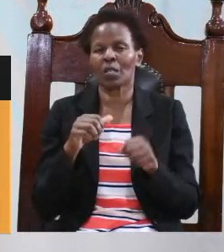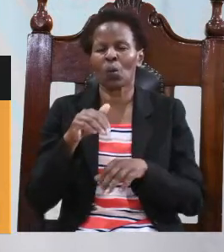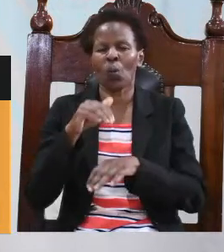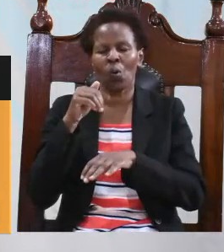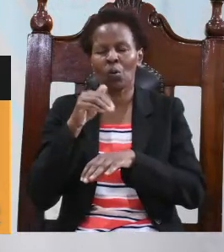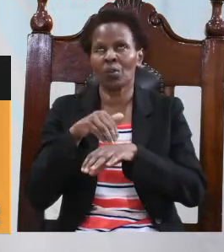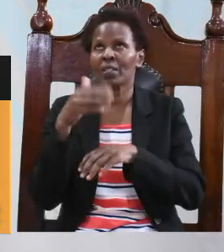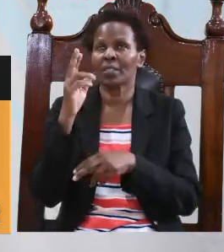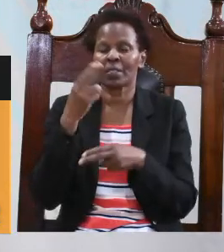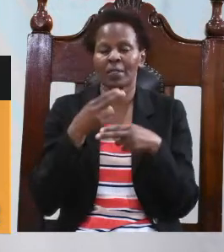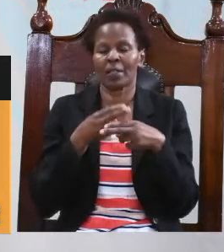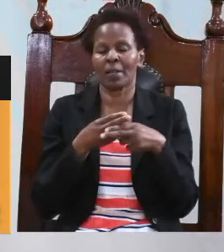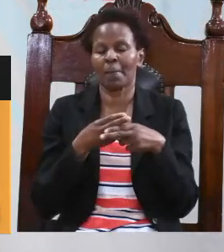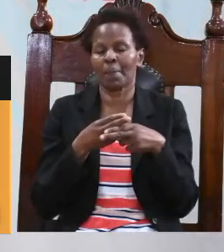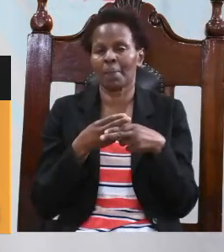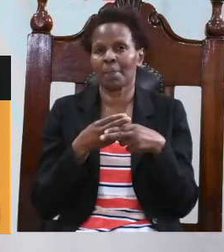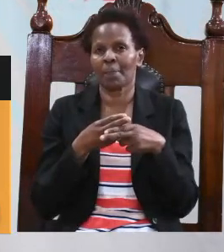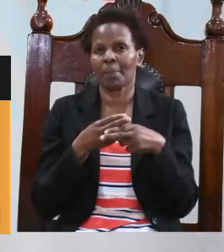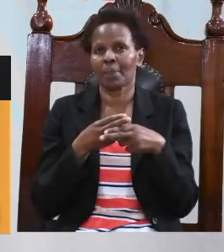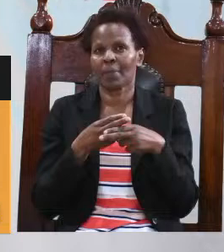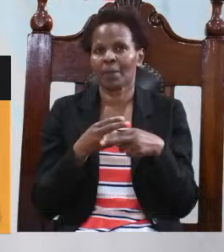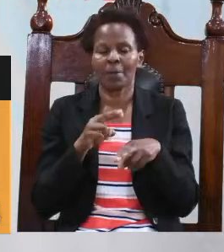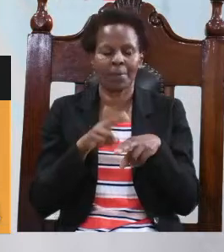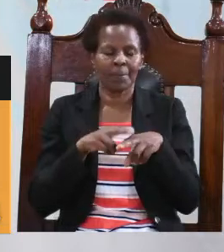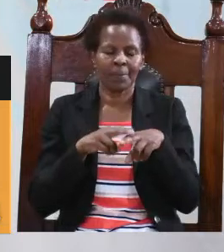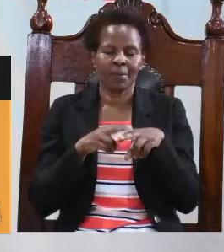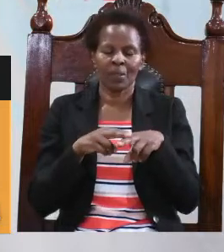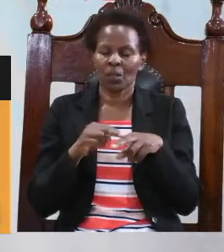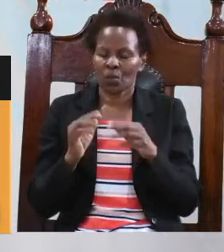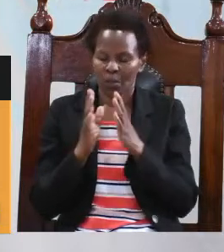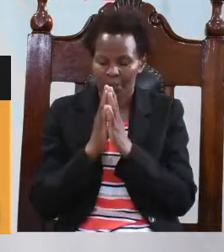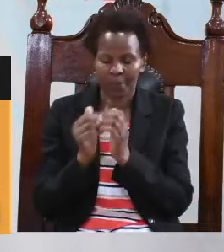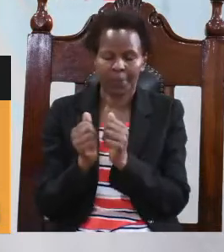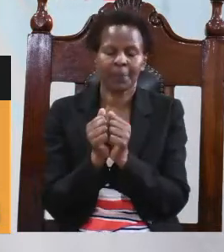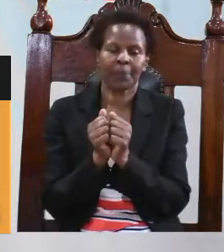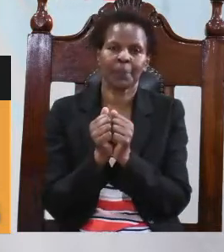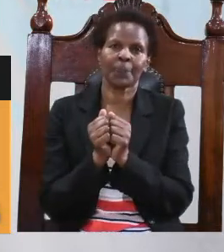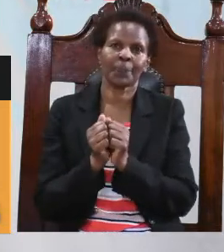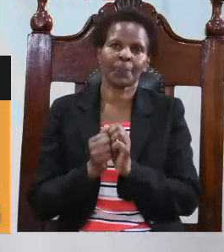call on the name of the Lord. Shall we be seated as we pray together?